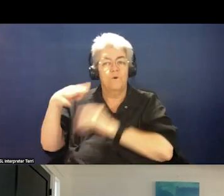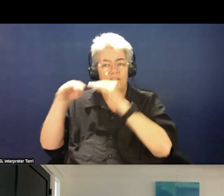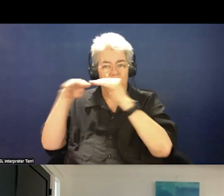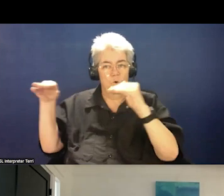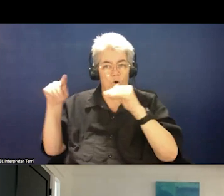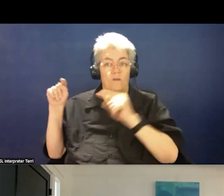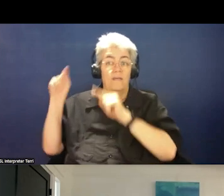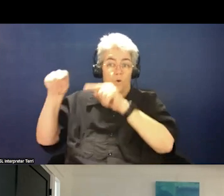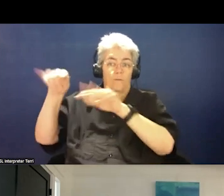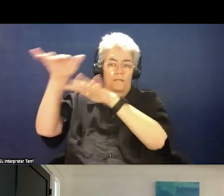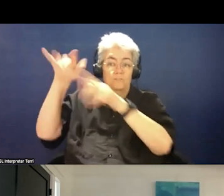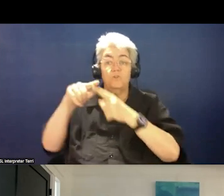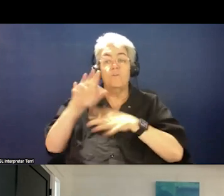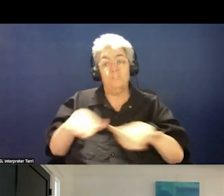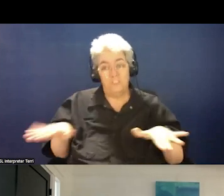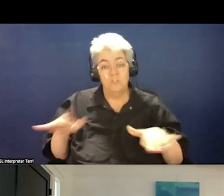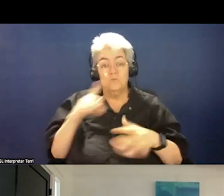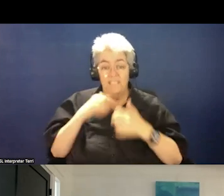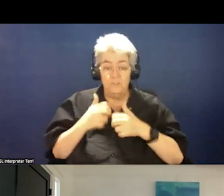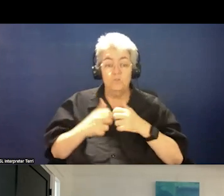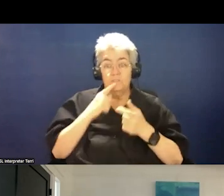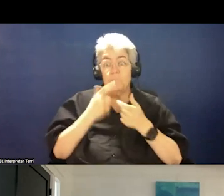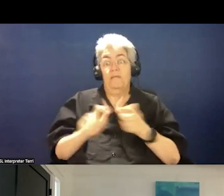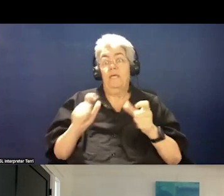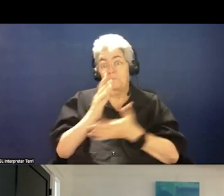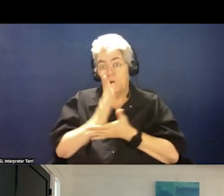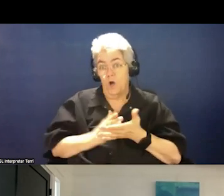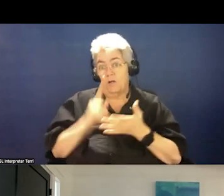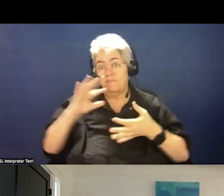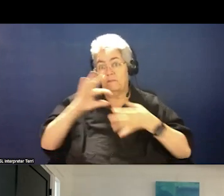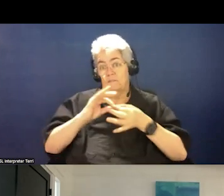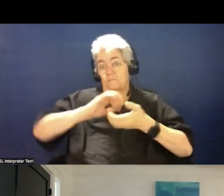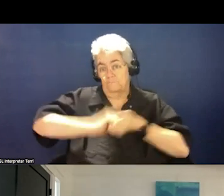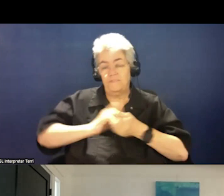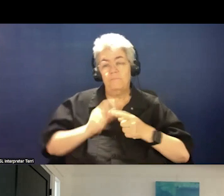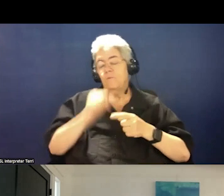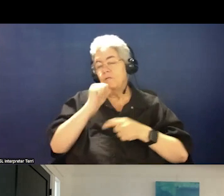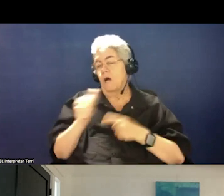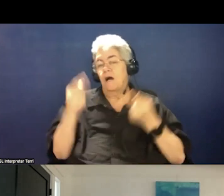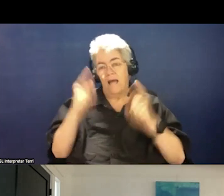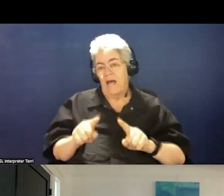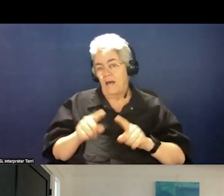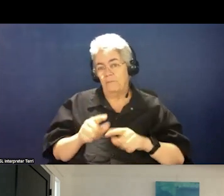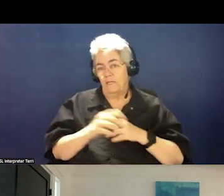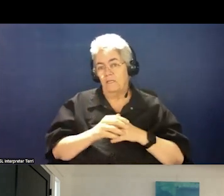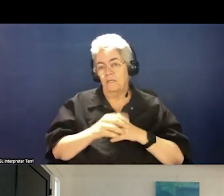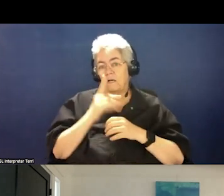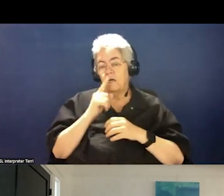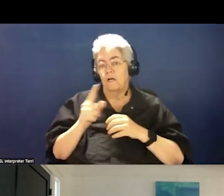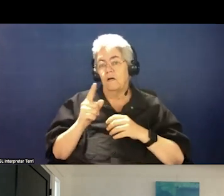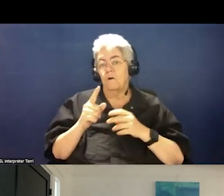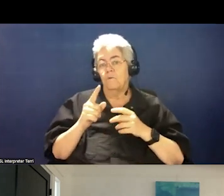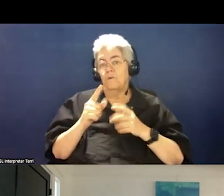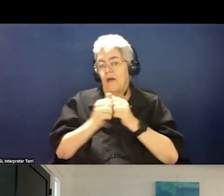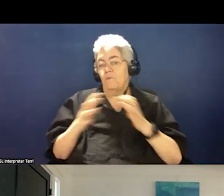children's CSU continues to be a big part of our partnership, but it would not have happened without that timeline of addressing some of the other needs and then strengthening